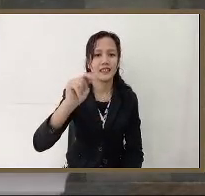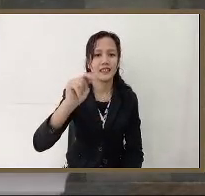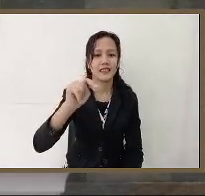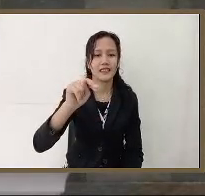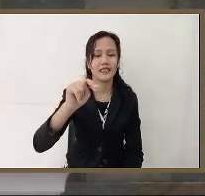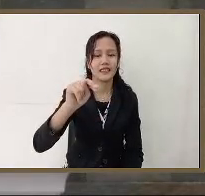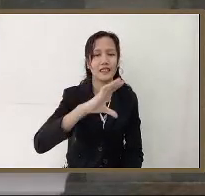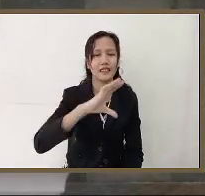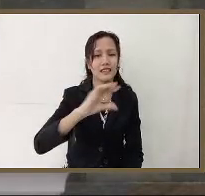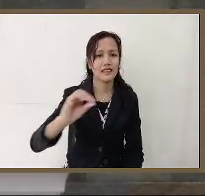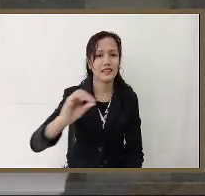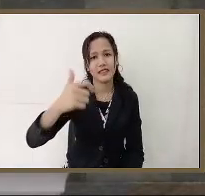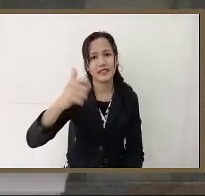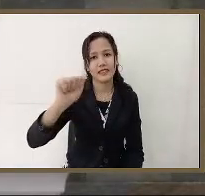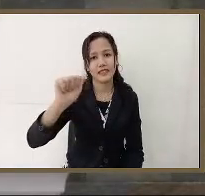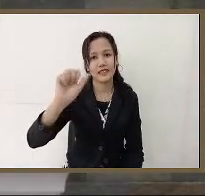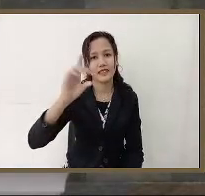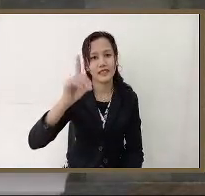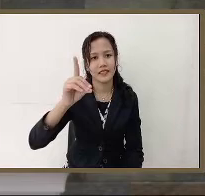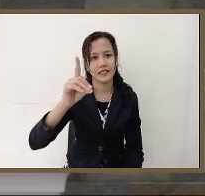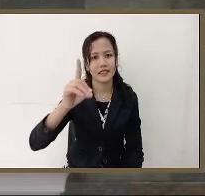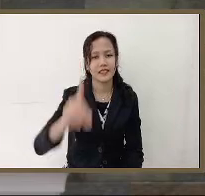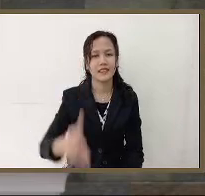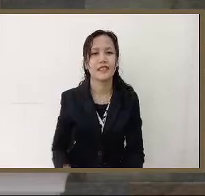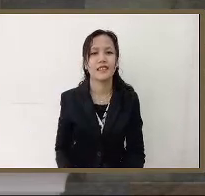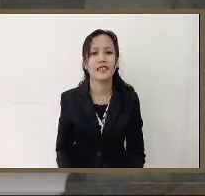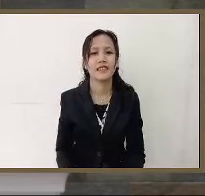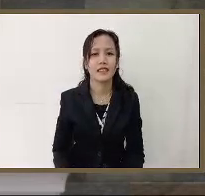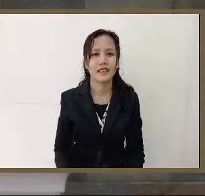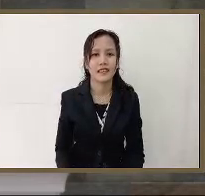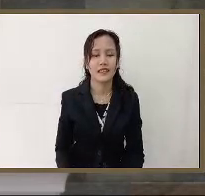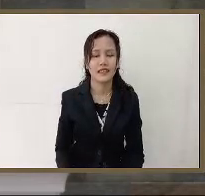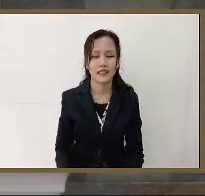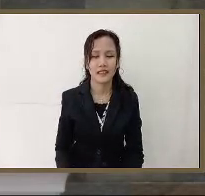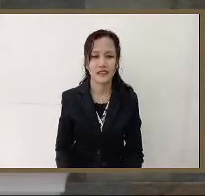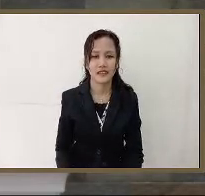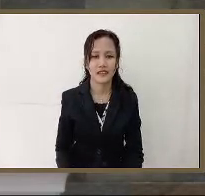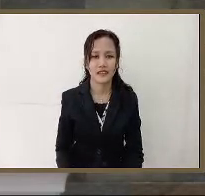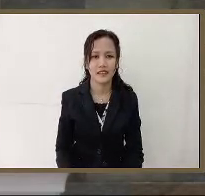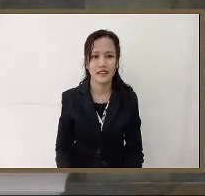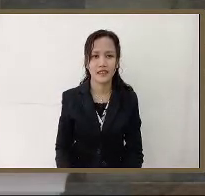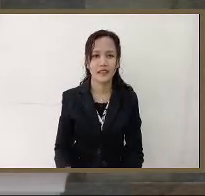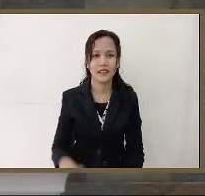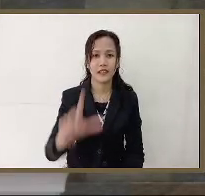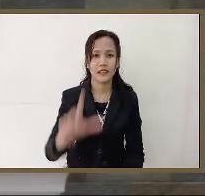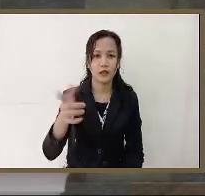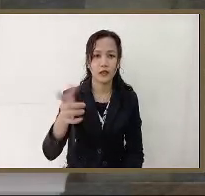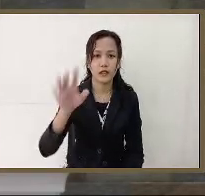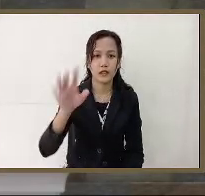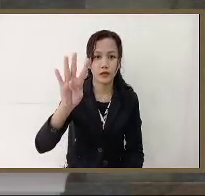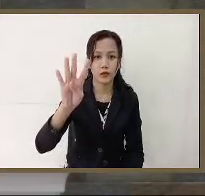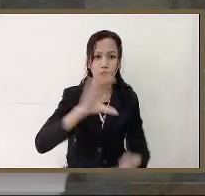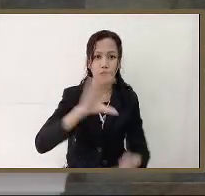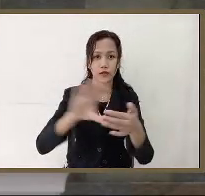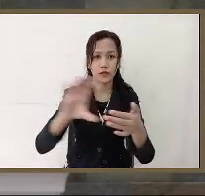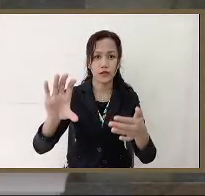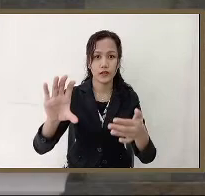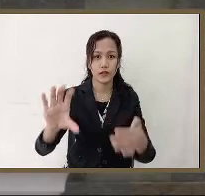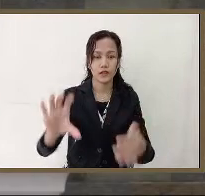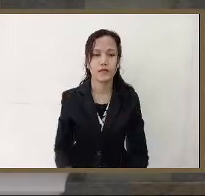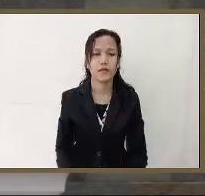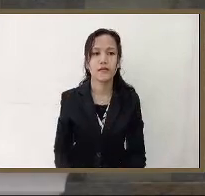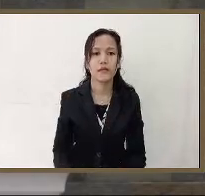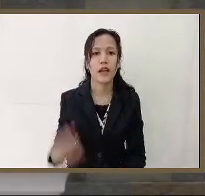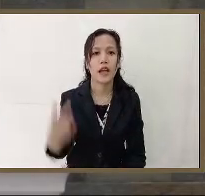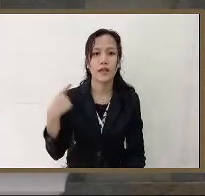ang natirang author po ng book of 2 Samuel. It has 24 chapters. Meron itong 24